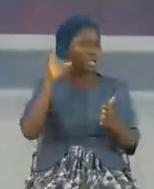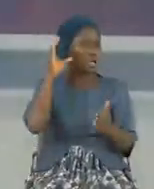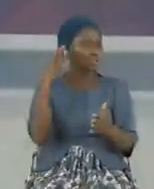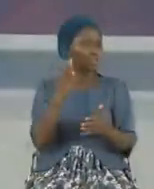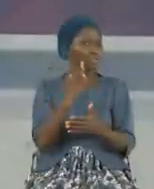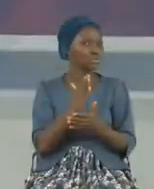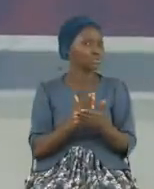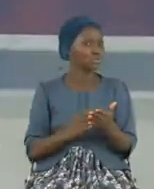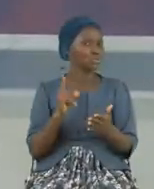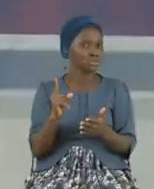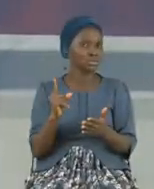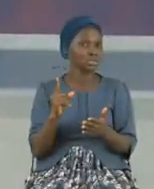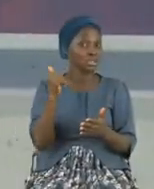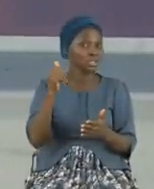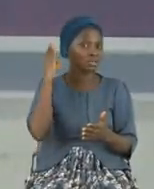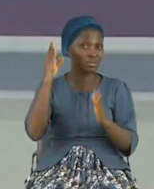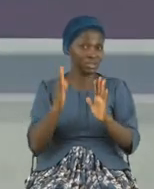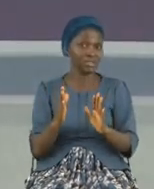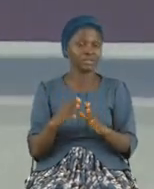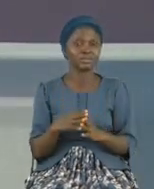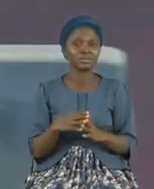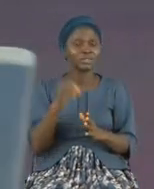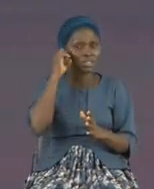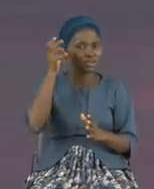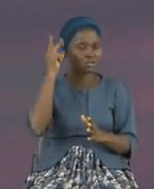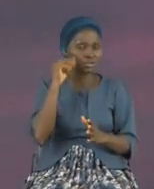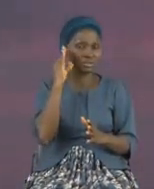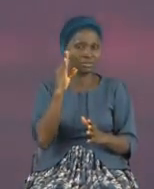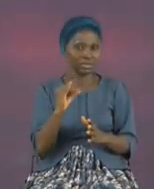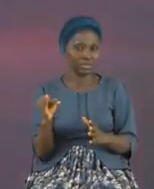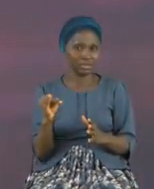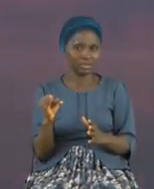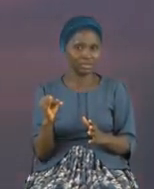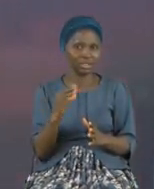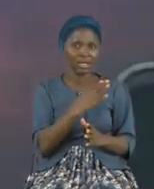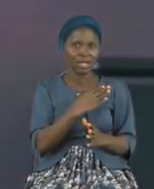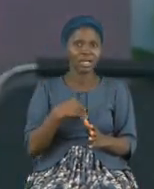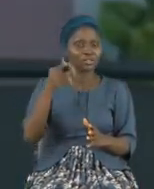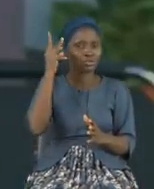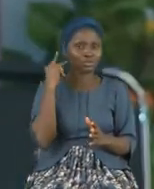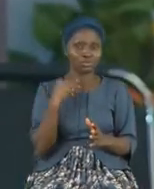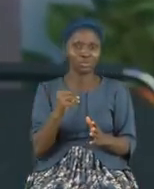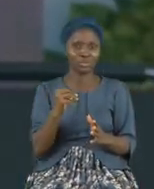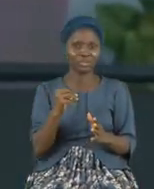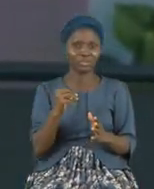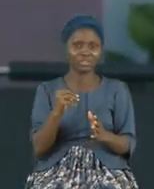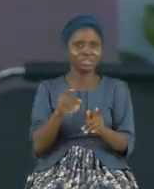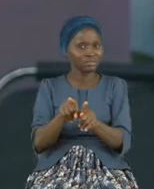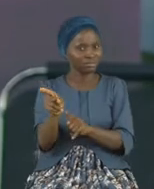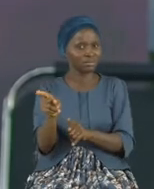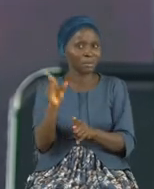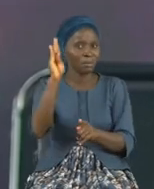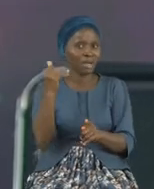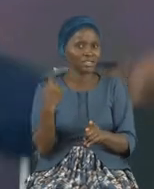preacher. He was preaching and he was carried away by the Spirit